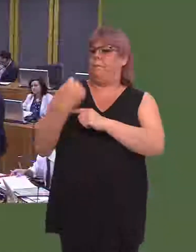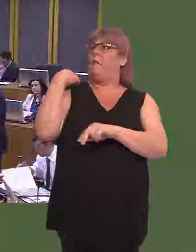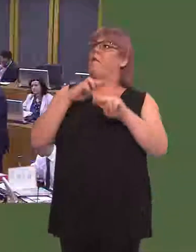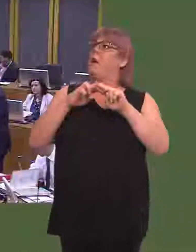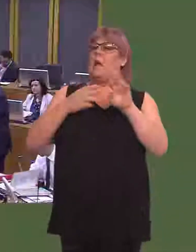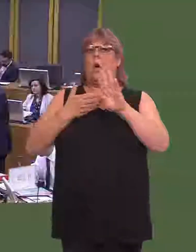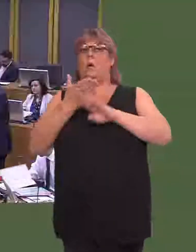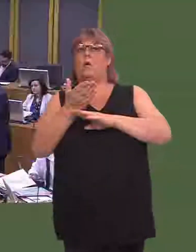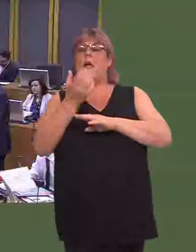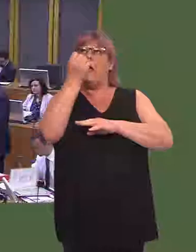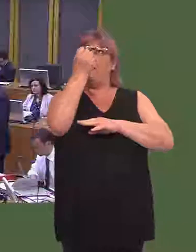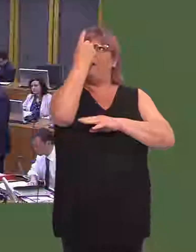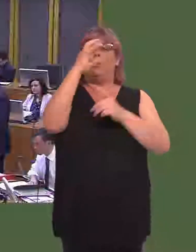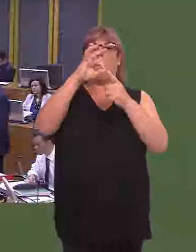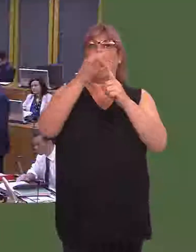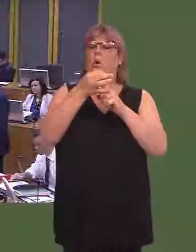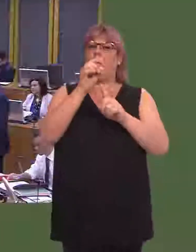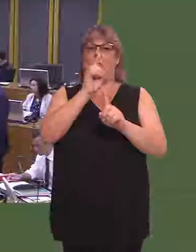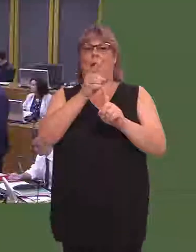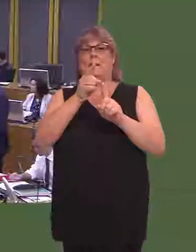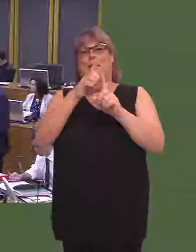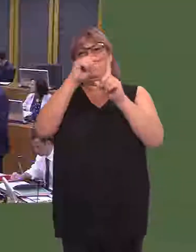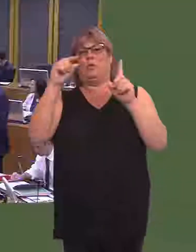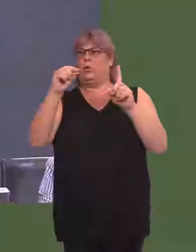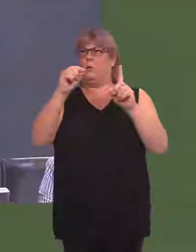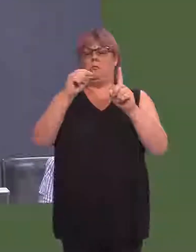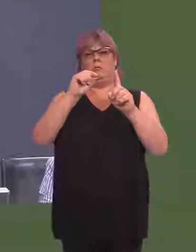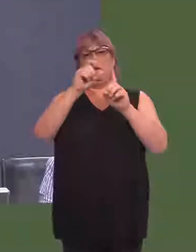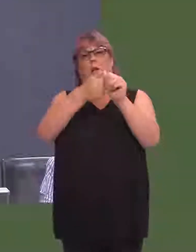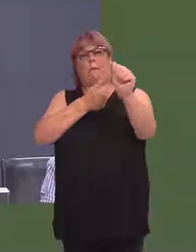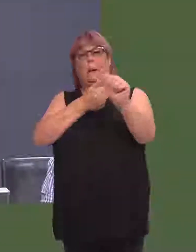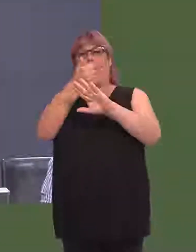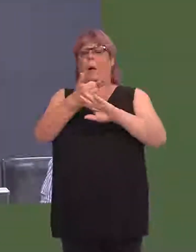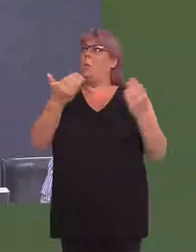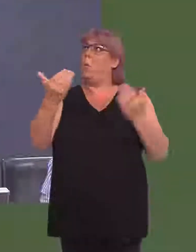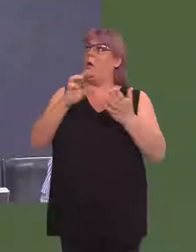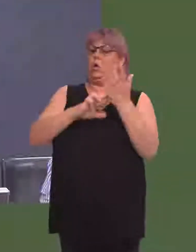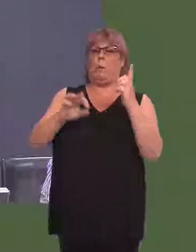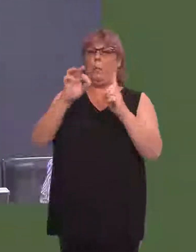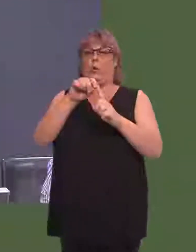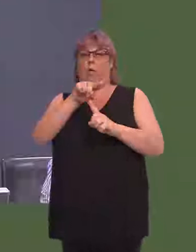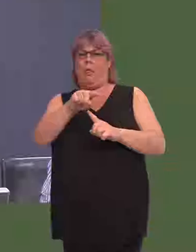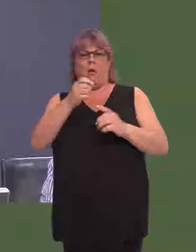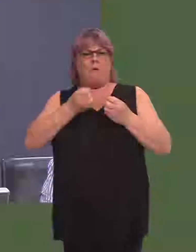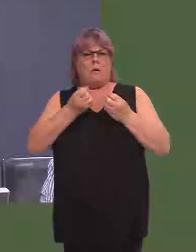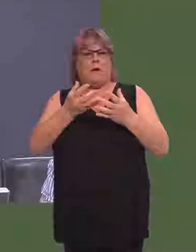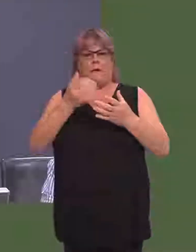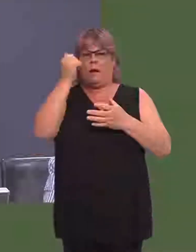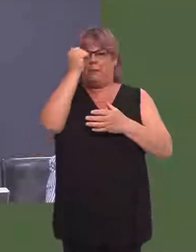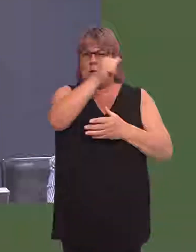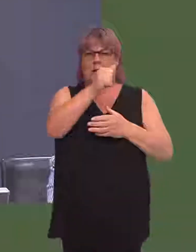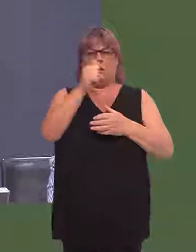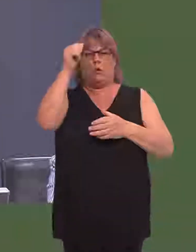Minister. On Friday, I visited Innovation Point, a digital innovation company based in Newport that helps provide